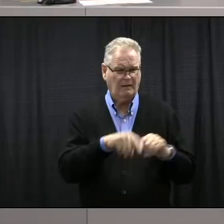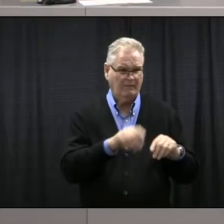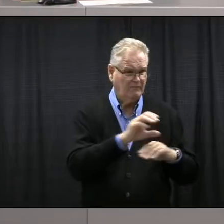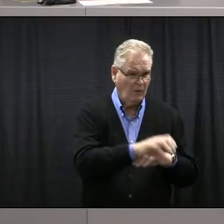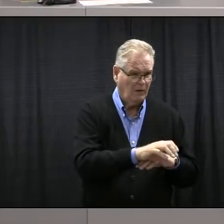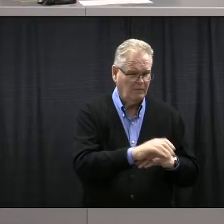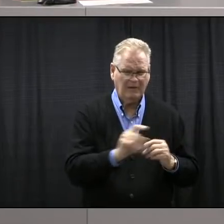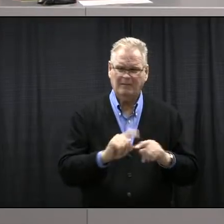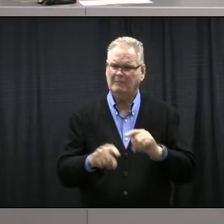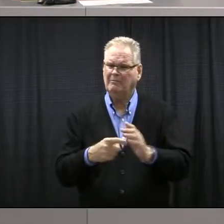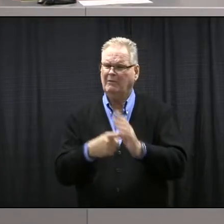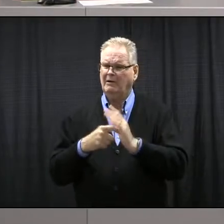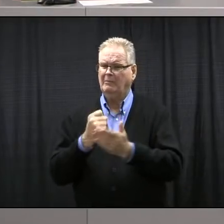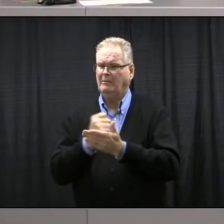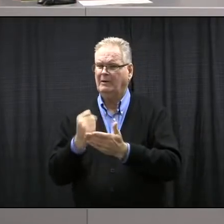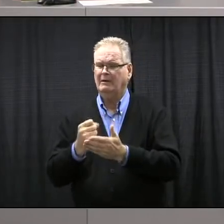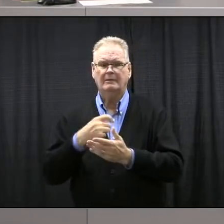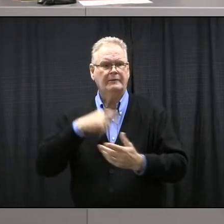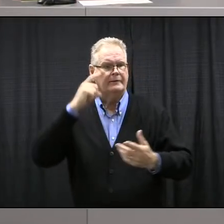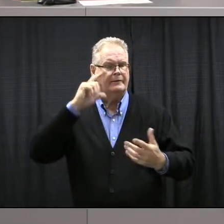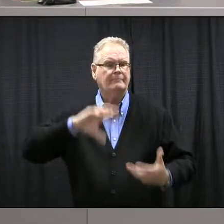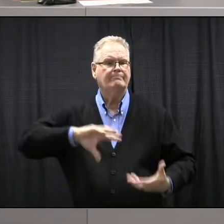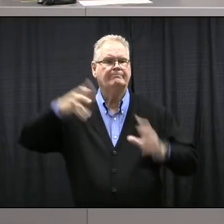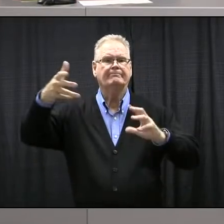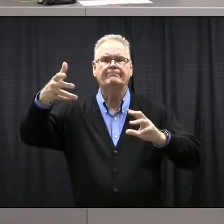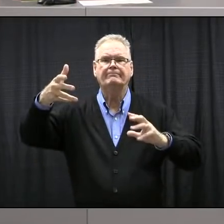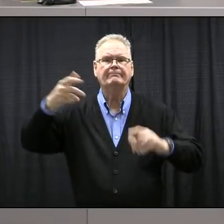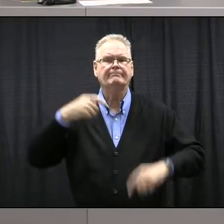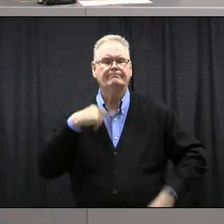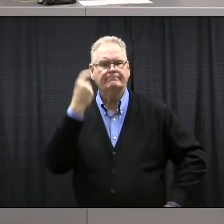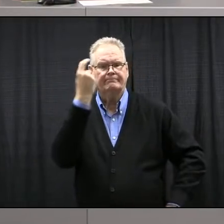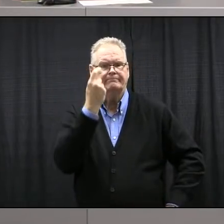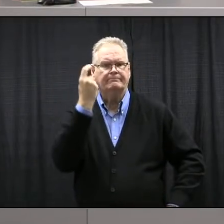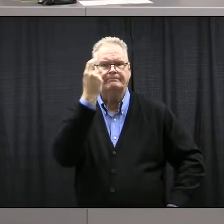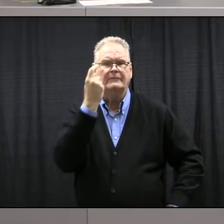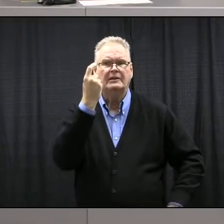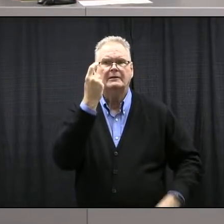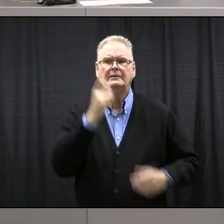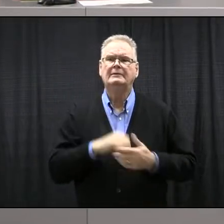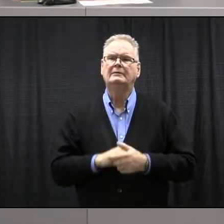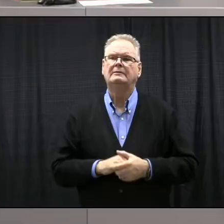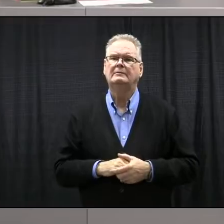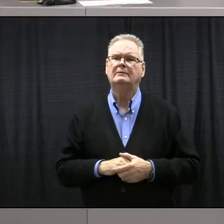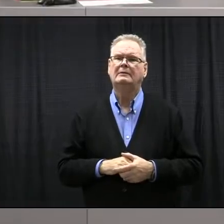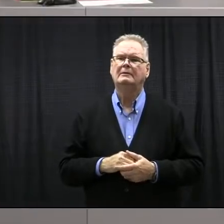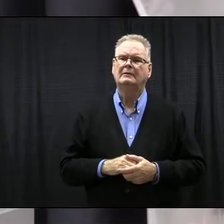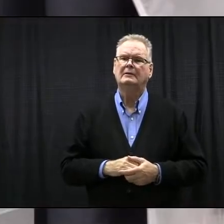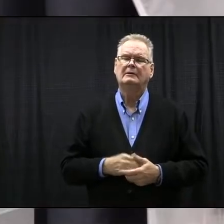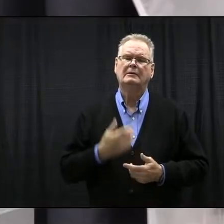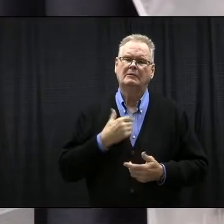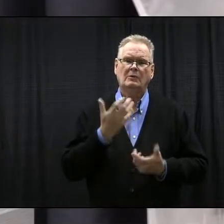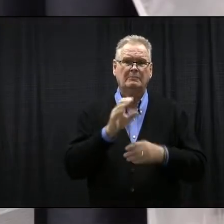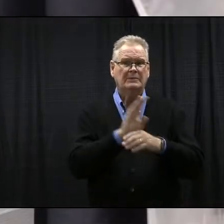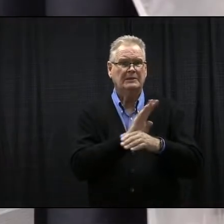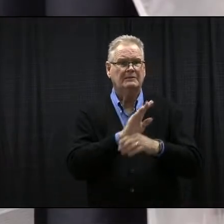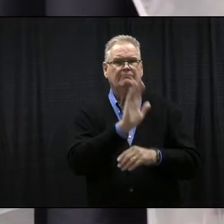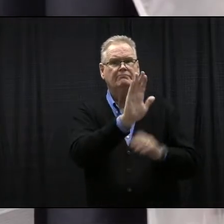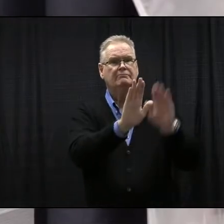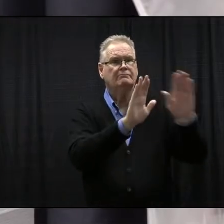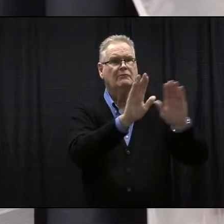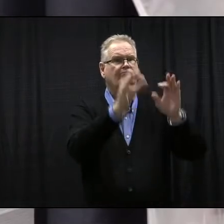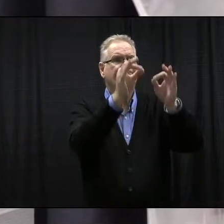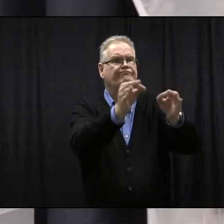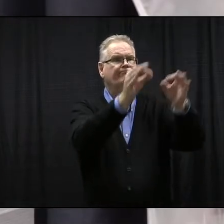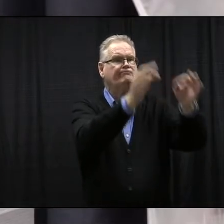Again, that's a decision for a private business to come to. We are still looking at the public health implications